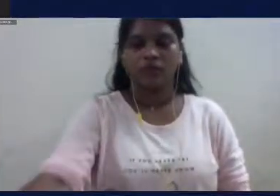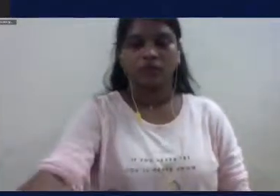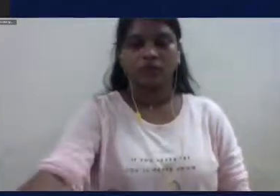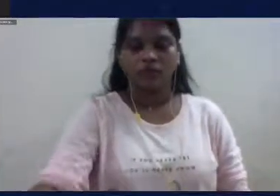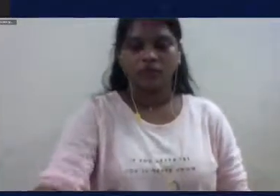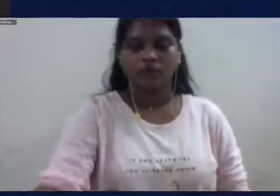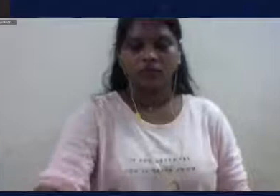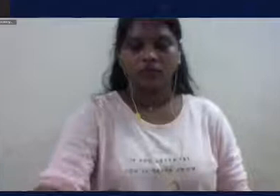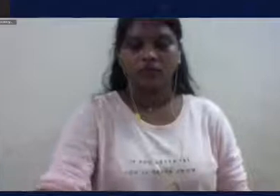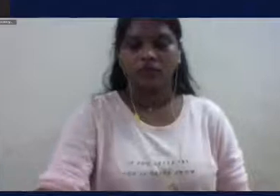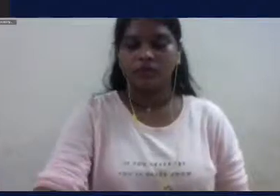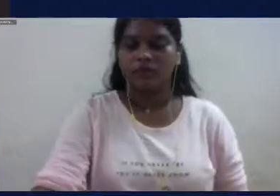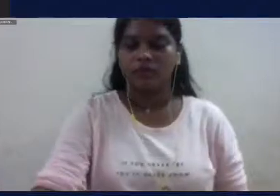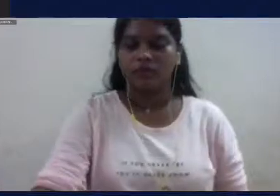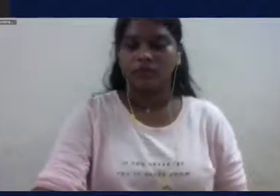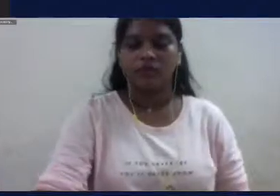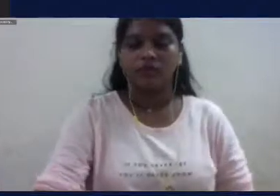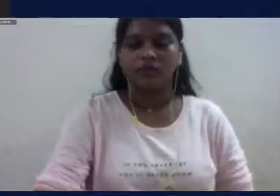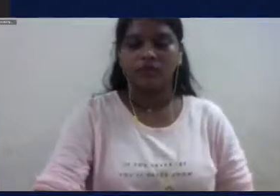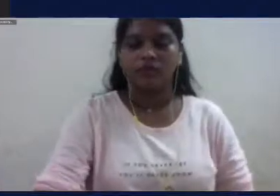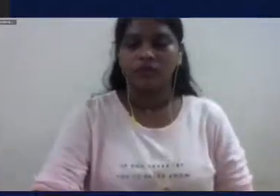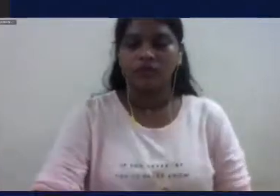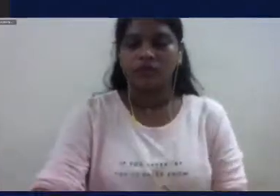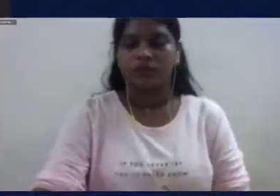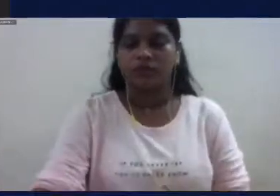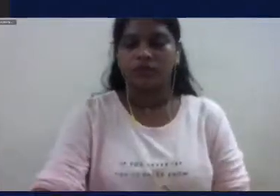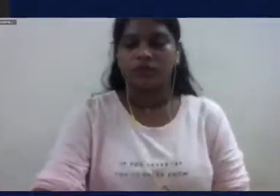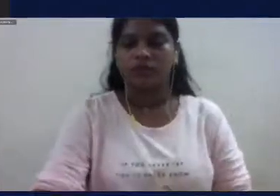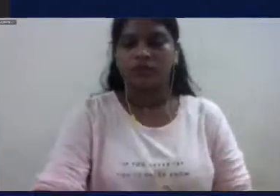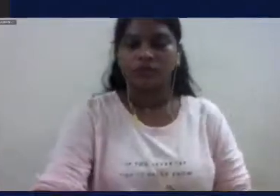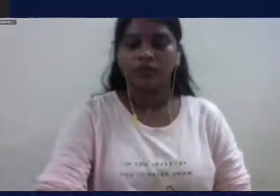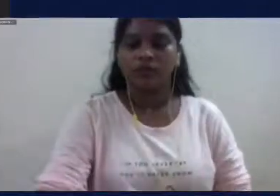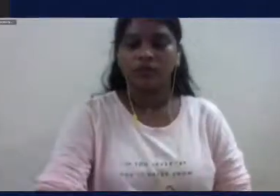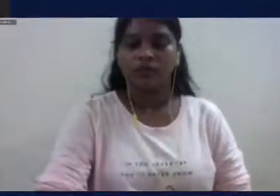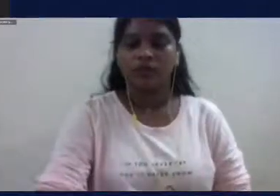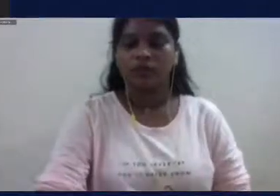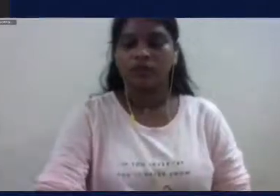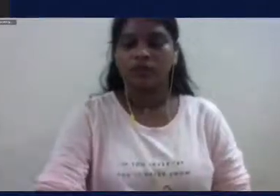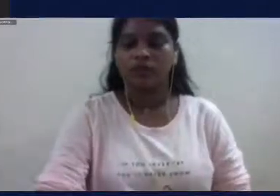B well. And remember, no one decides what well means to you but you.